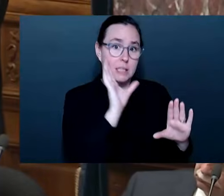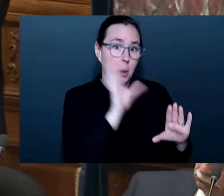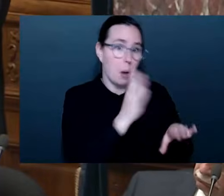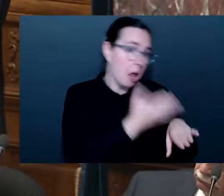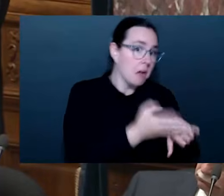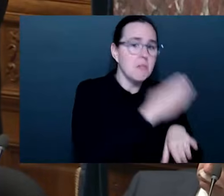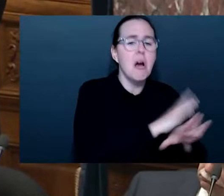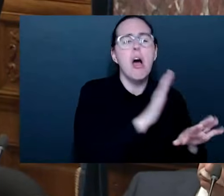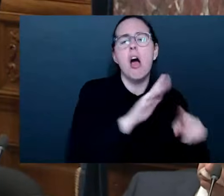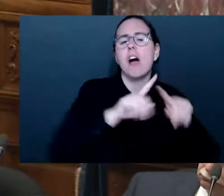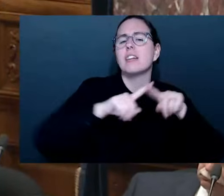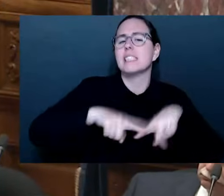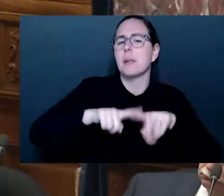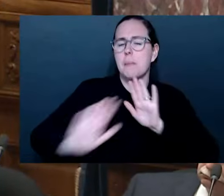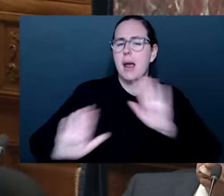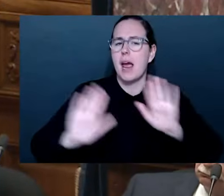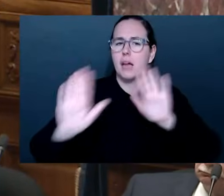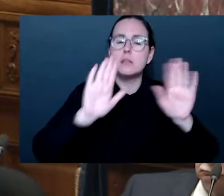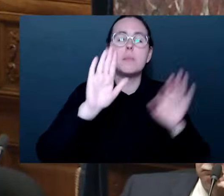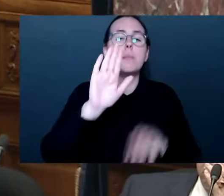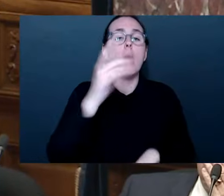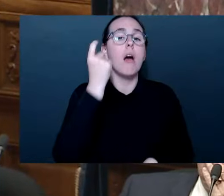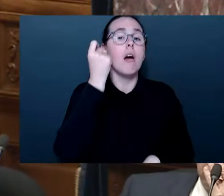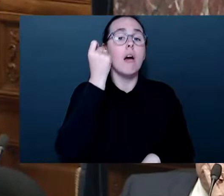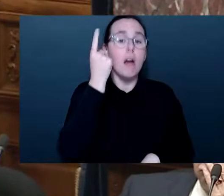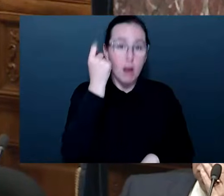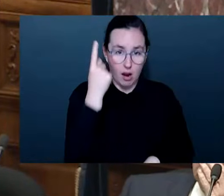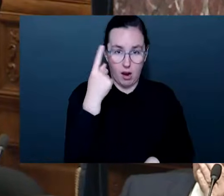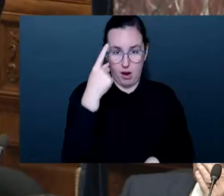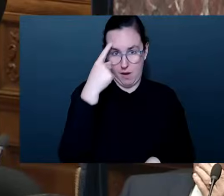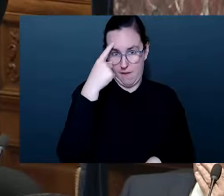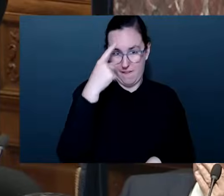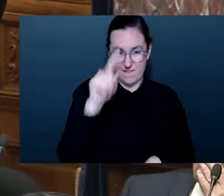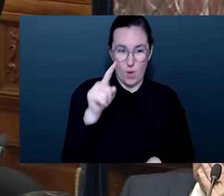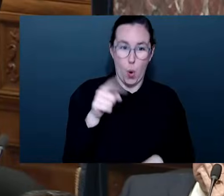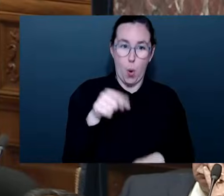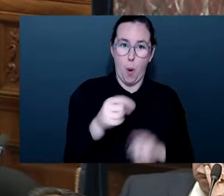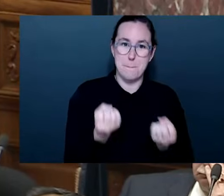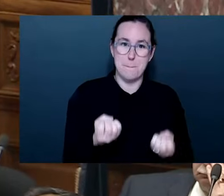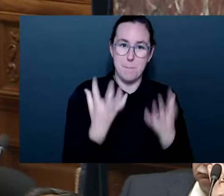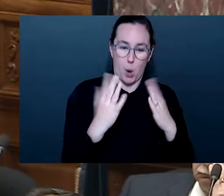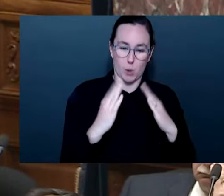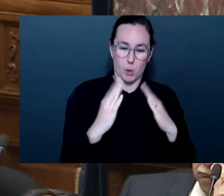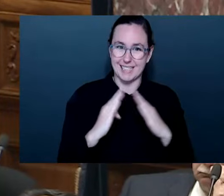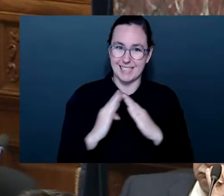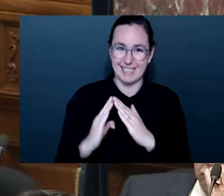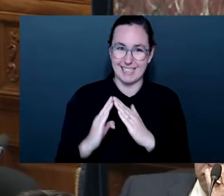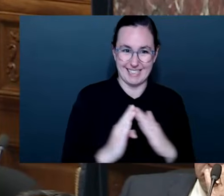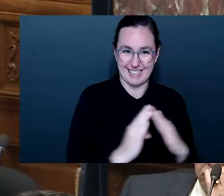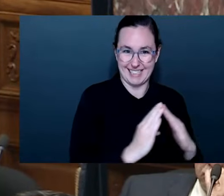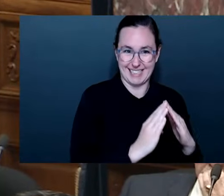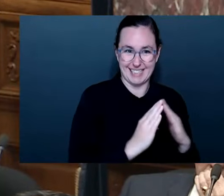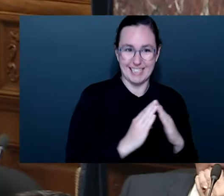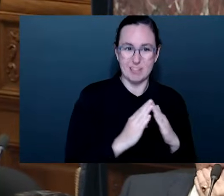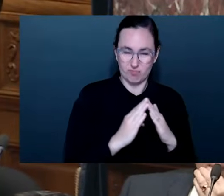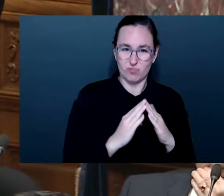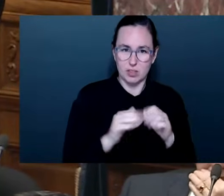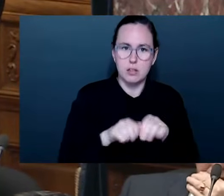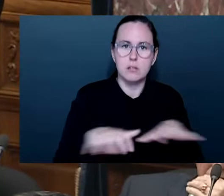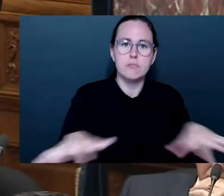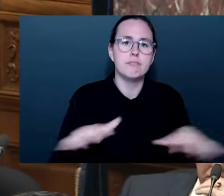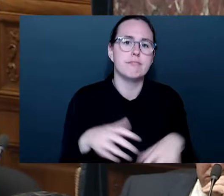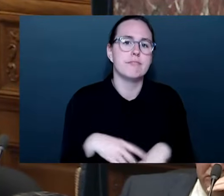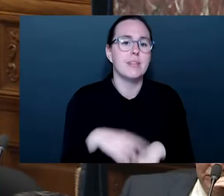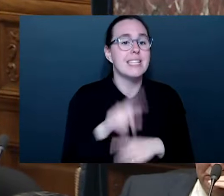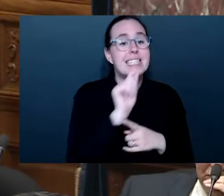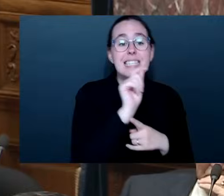housing requirements and allow more diverse forms of housing like townhomes and houseplexes consistently across